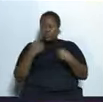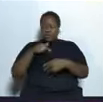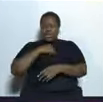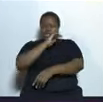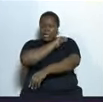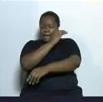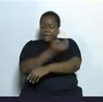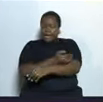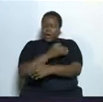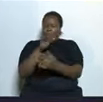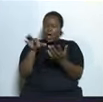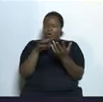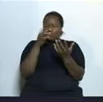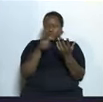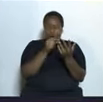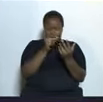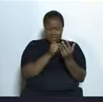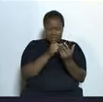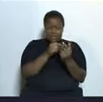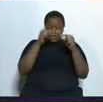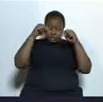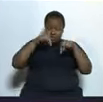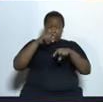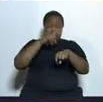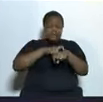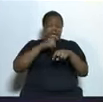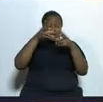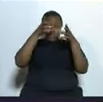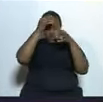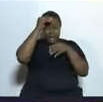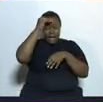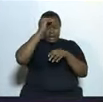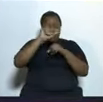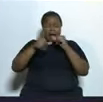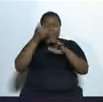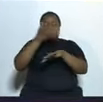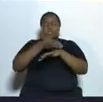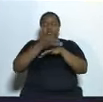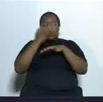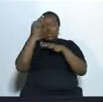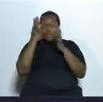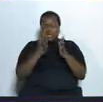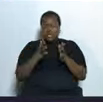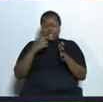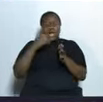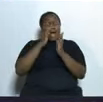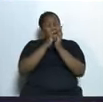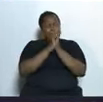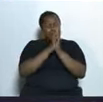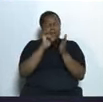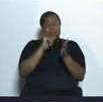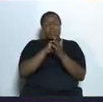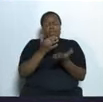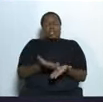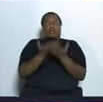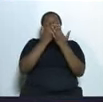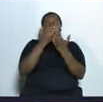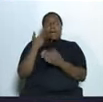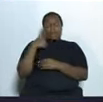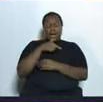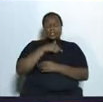choice. So tonight, as we study cults, I pray that you'd enable us to have eyes that are wide